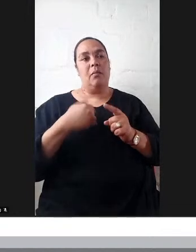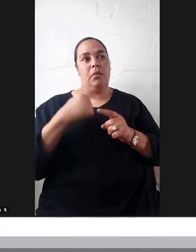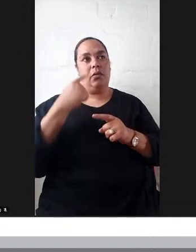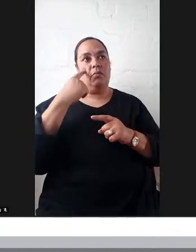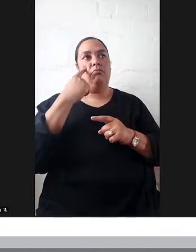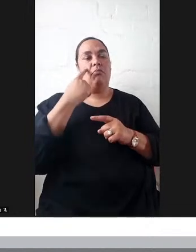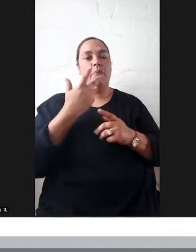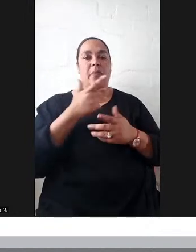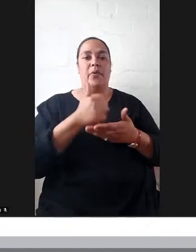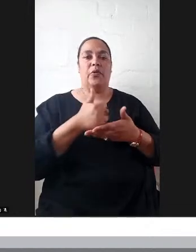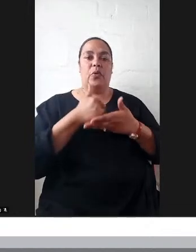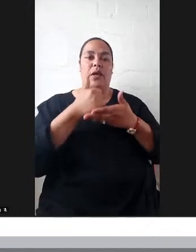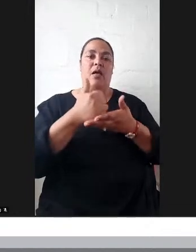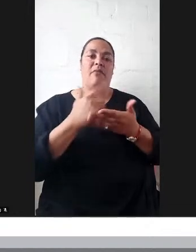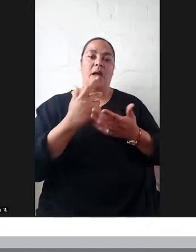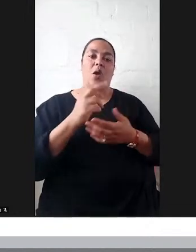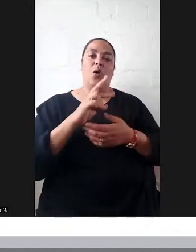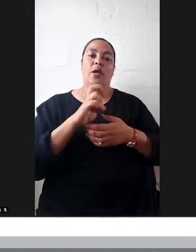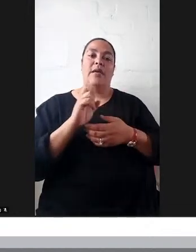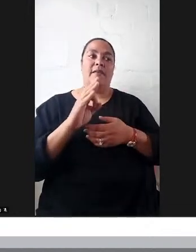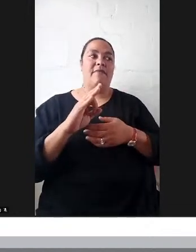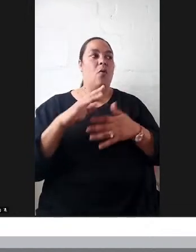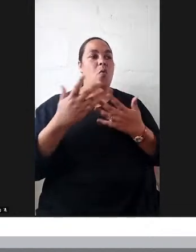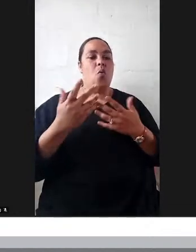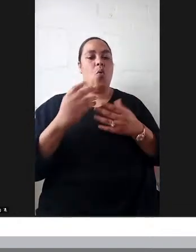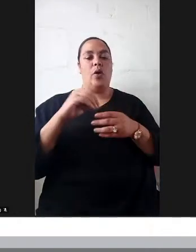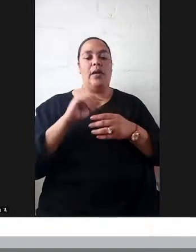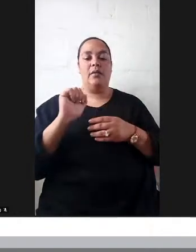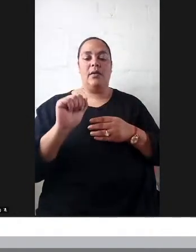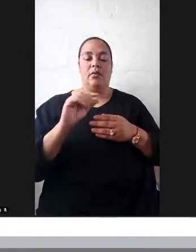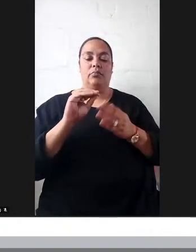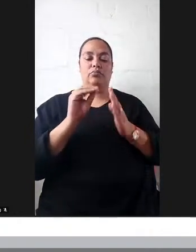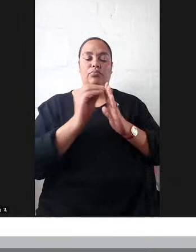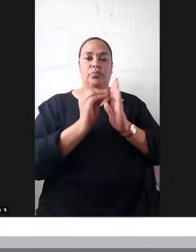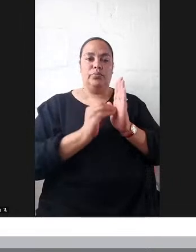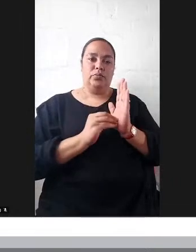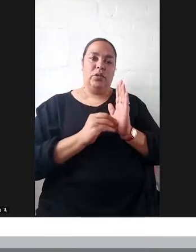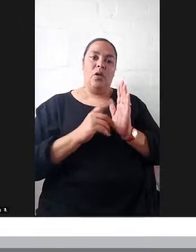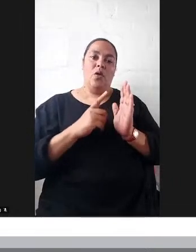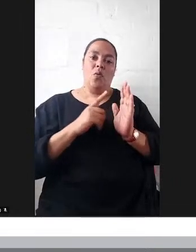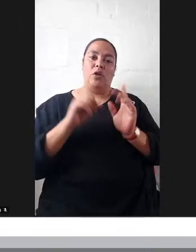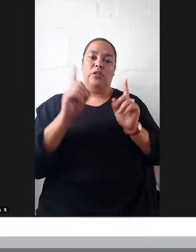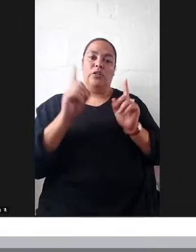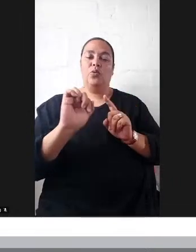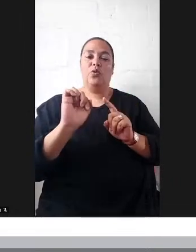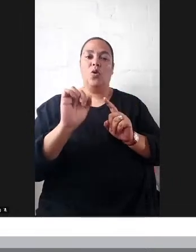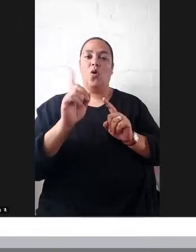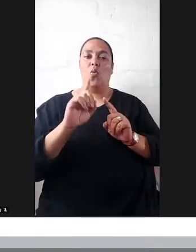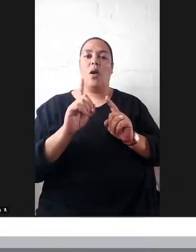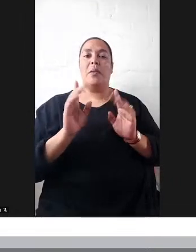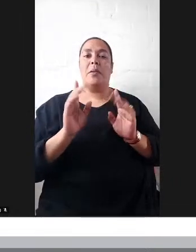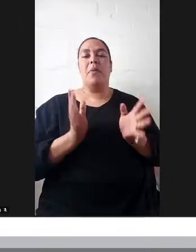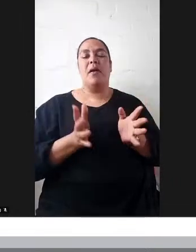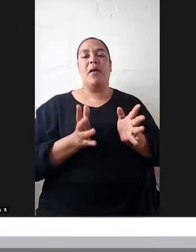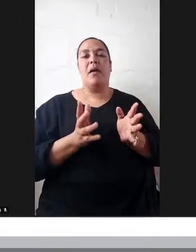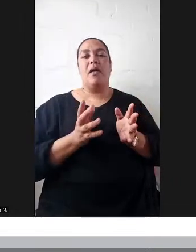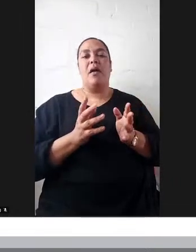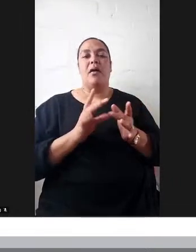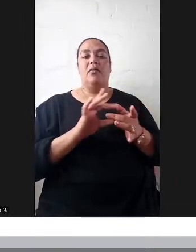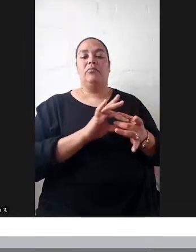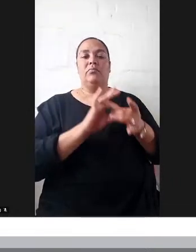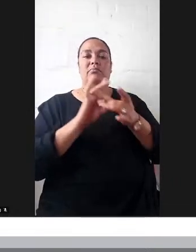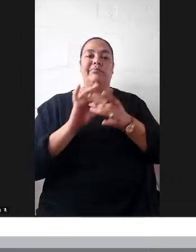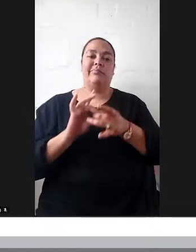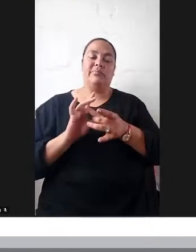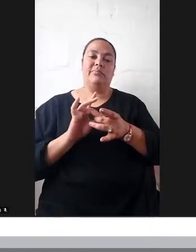in referencing or even in the footnotes, especially this, just to relate to